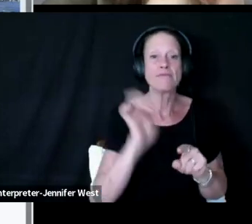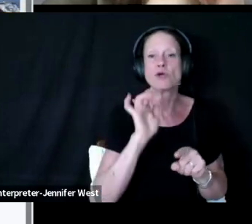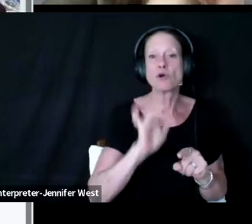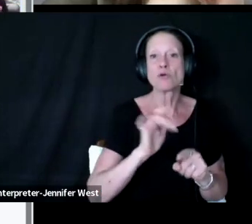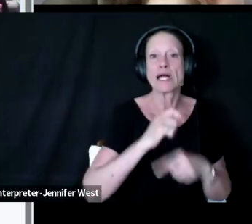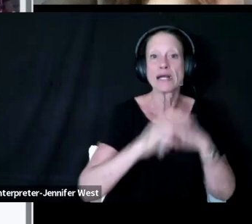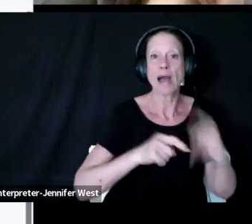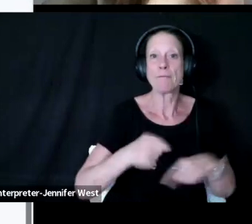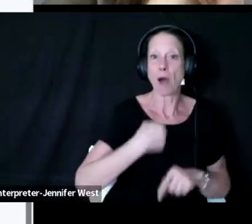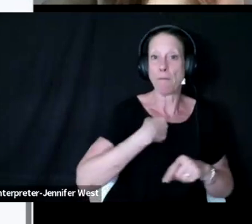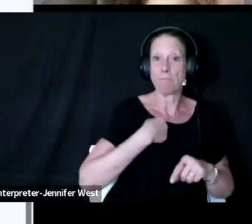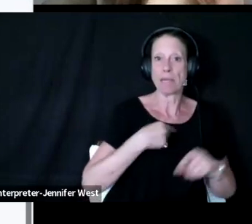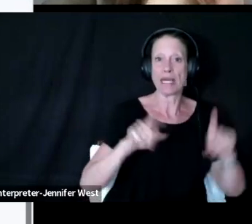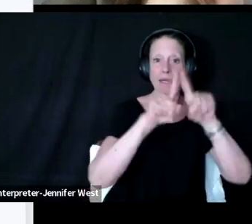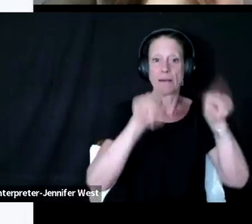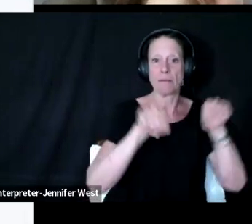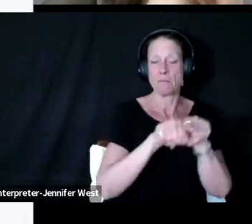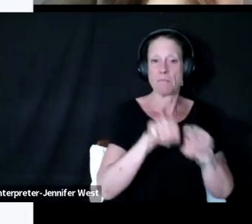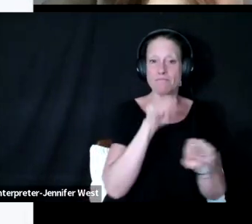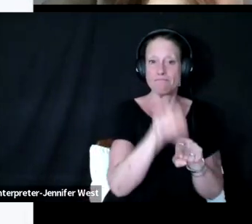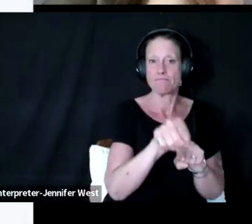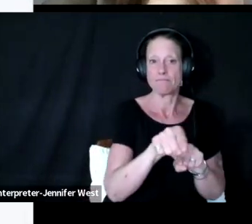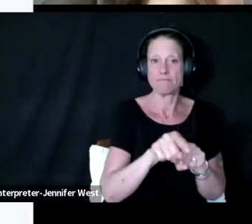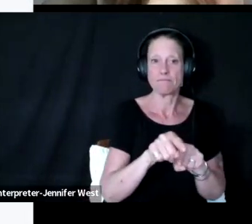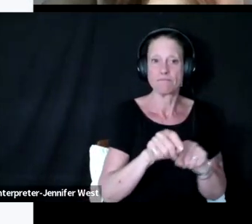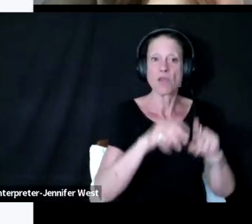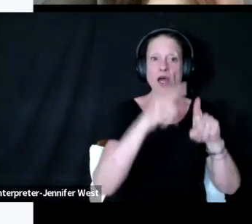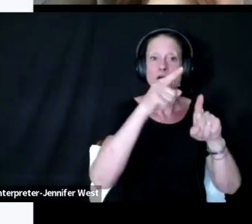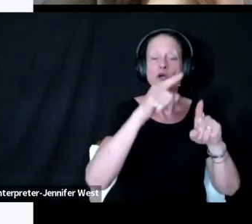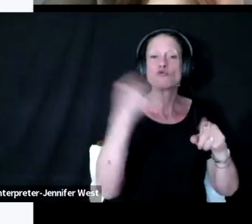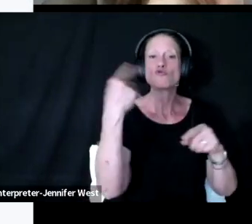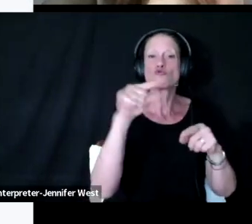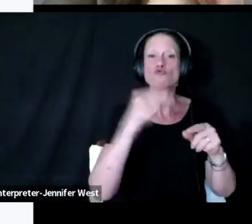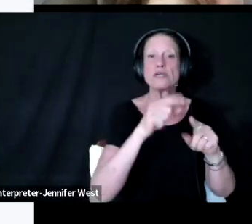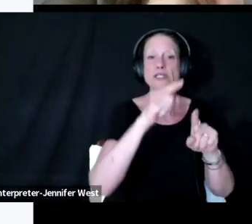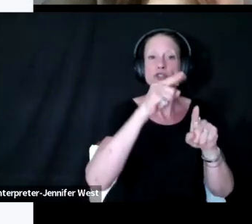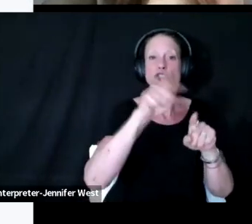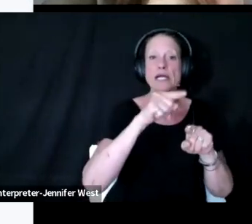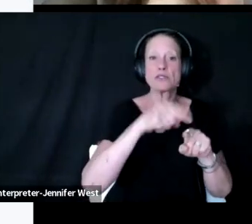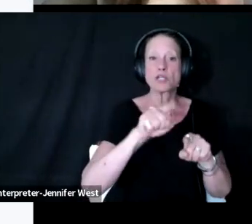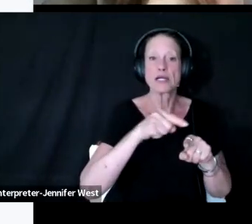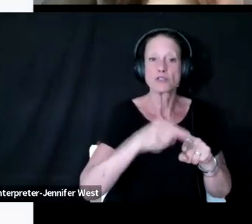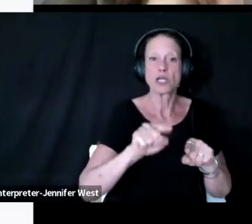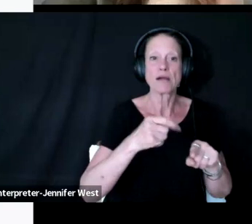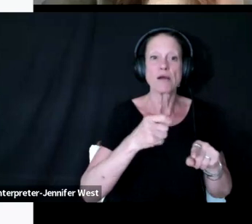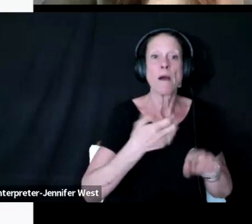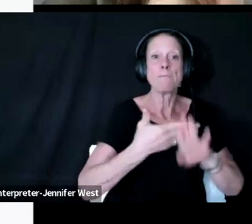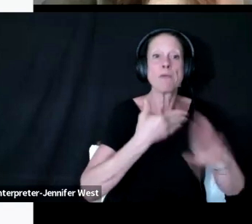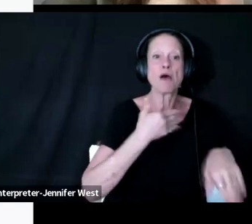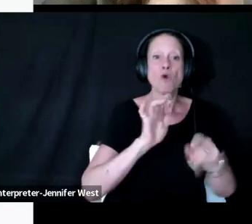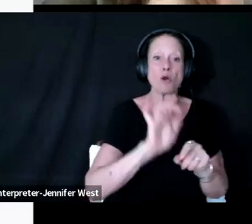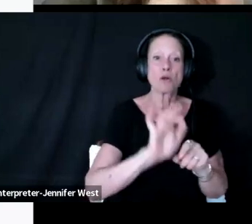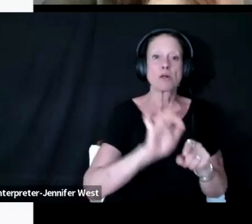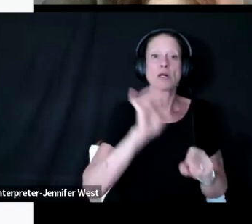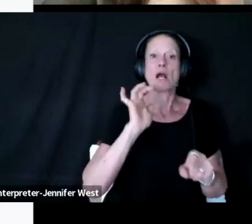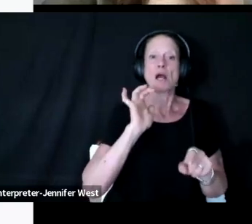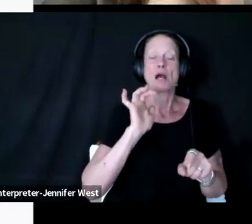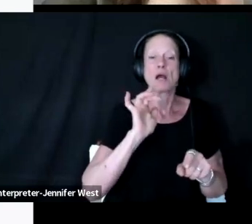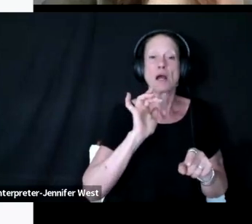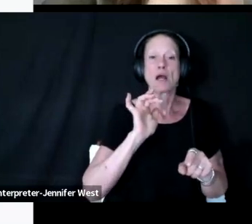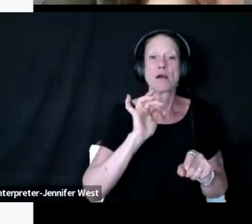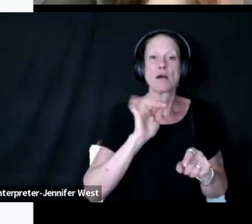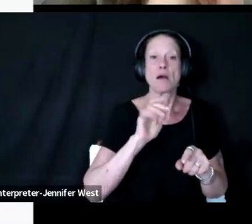these subcategories. To the left of them are check marks. So before you like uncheck most important things to know about me, Joel, like up at the